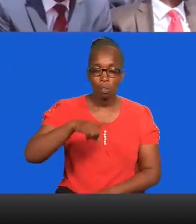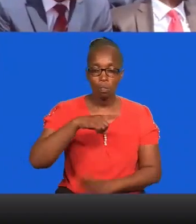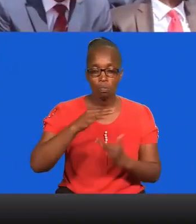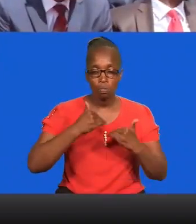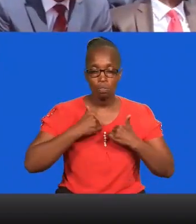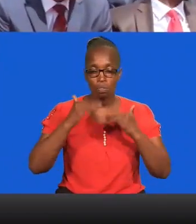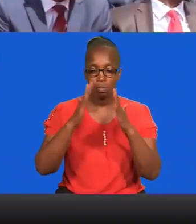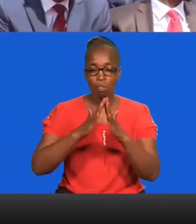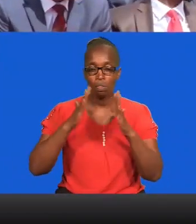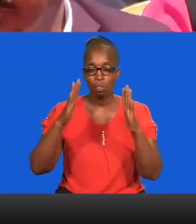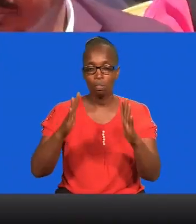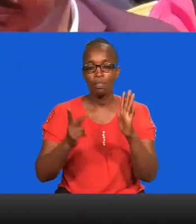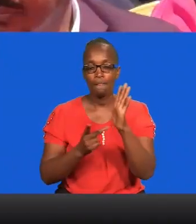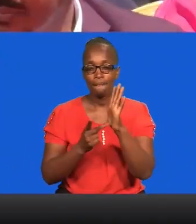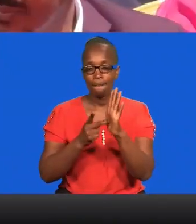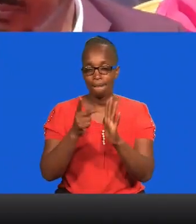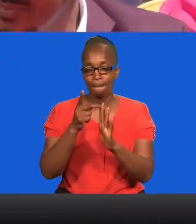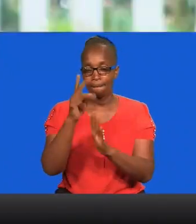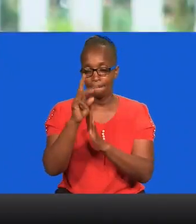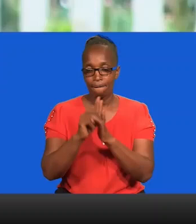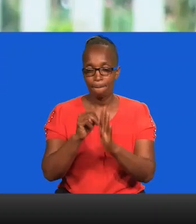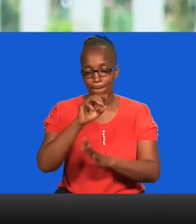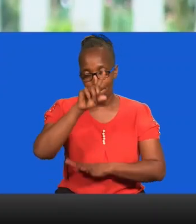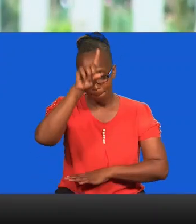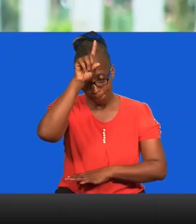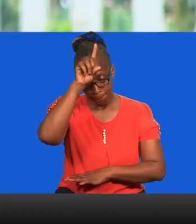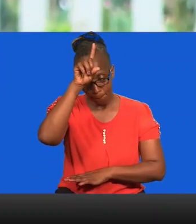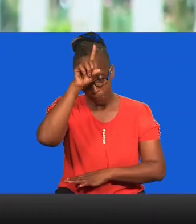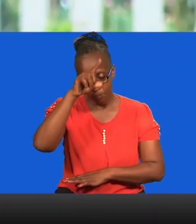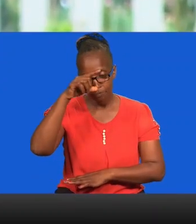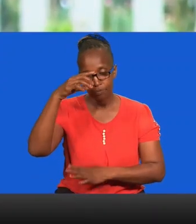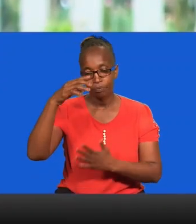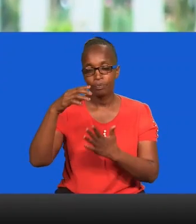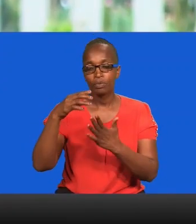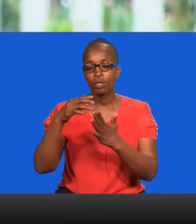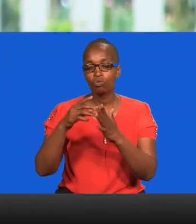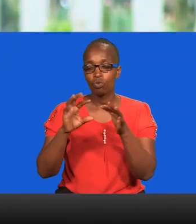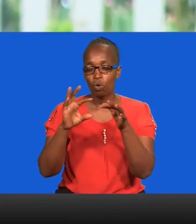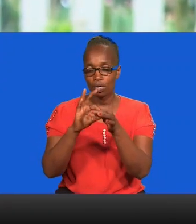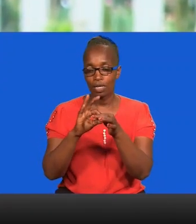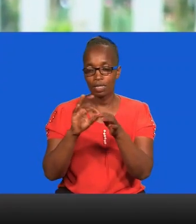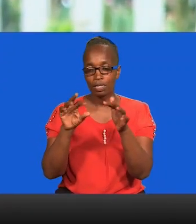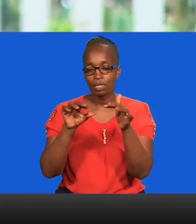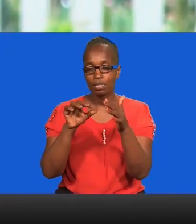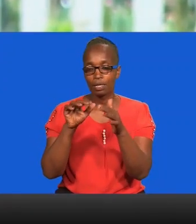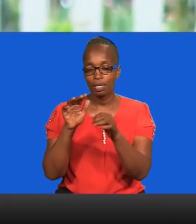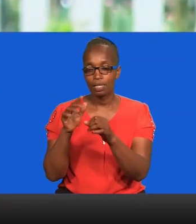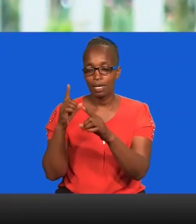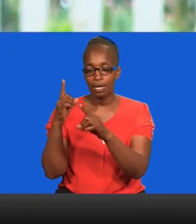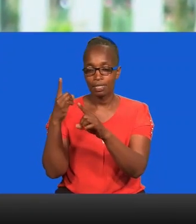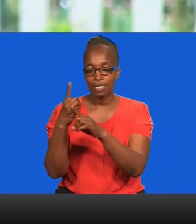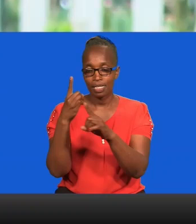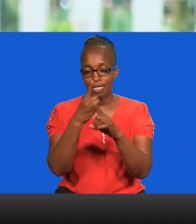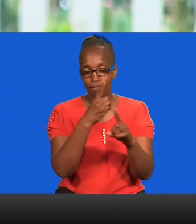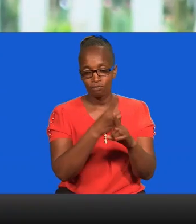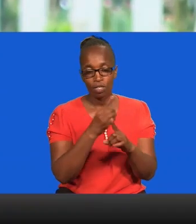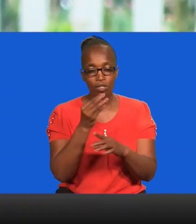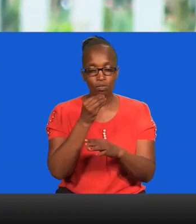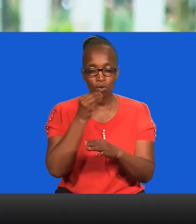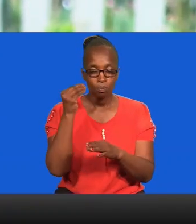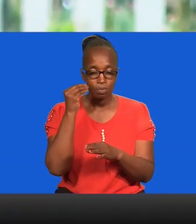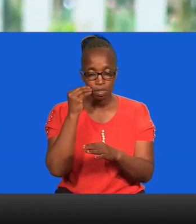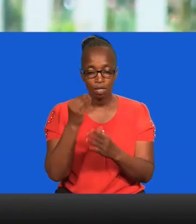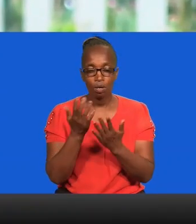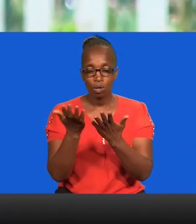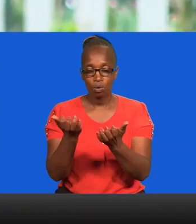We have a big program on rural electrification to connect close to 300,000 homes across Kenya. I need